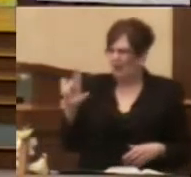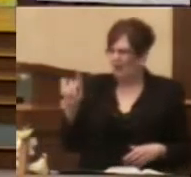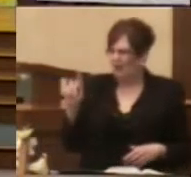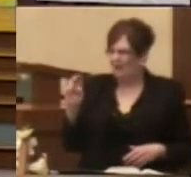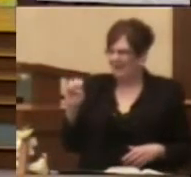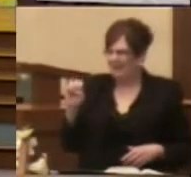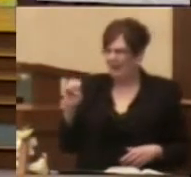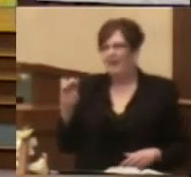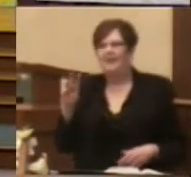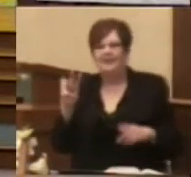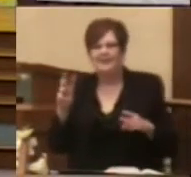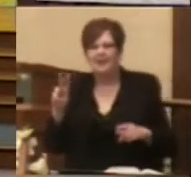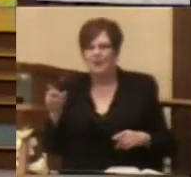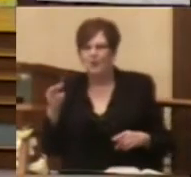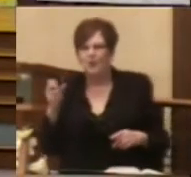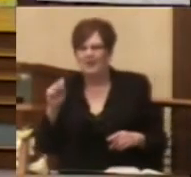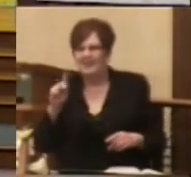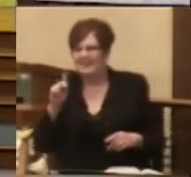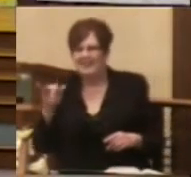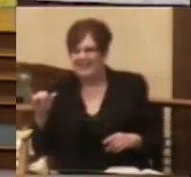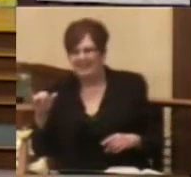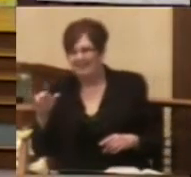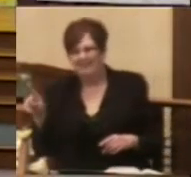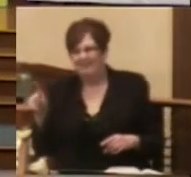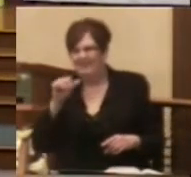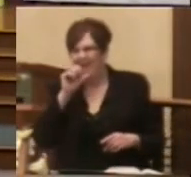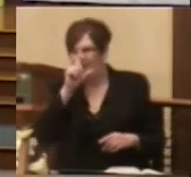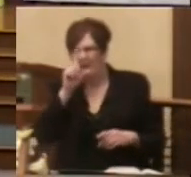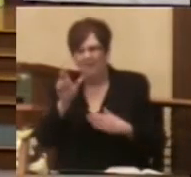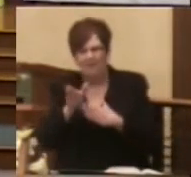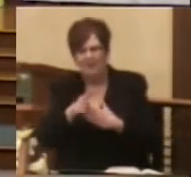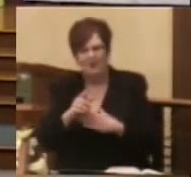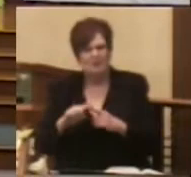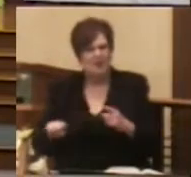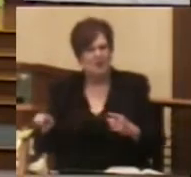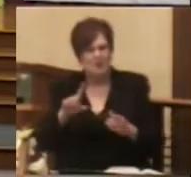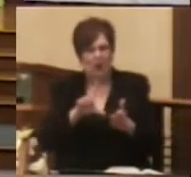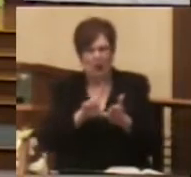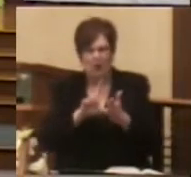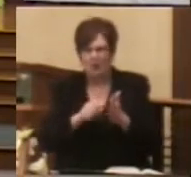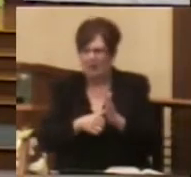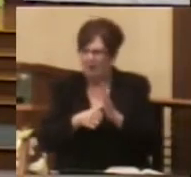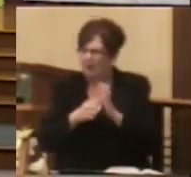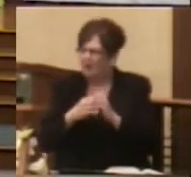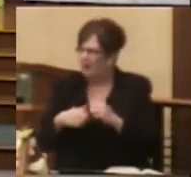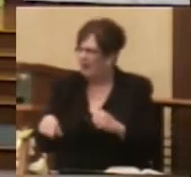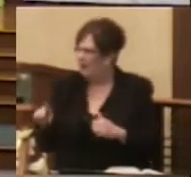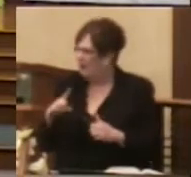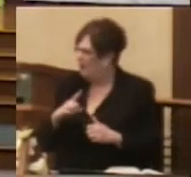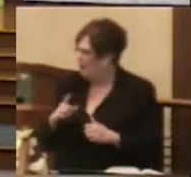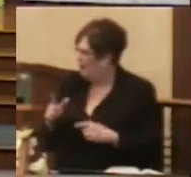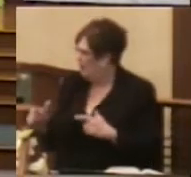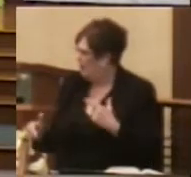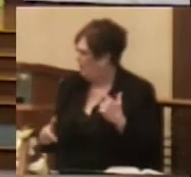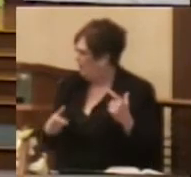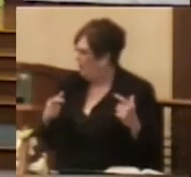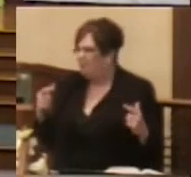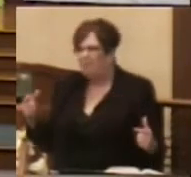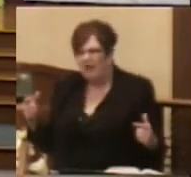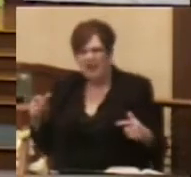that Luda-whiskey people, that's not real fish. But you Lutherans, I'm impressed with you up here. You know, you got